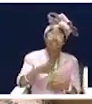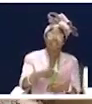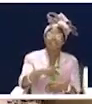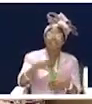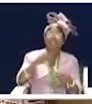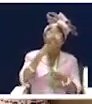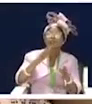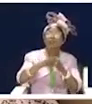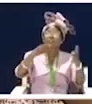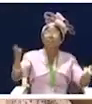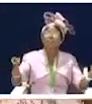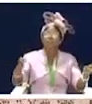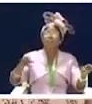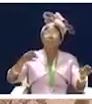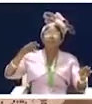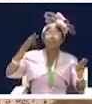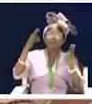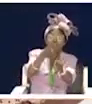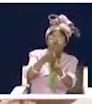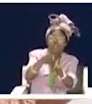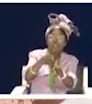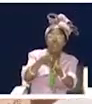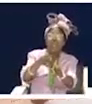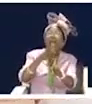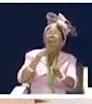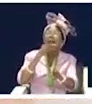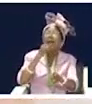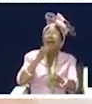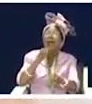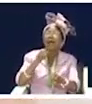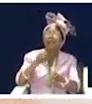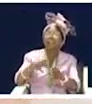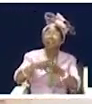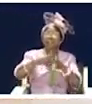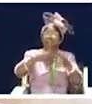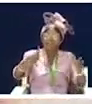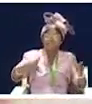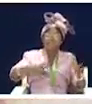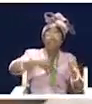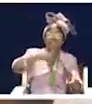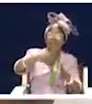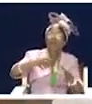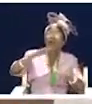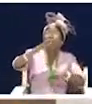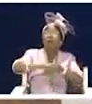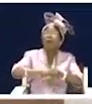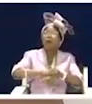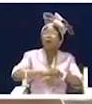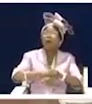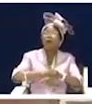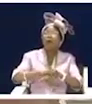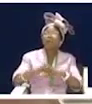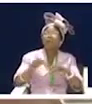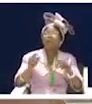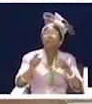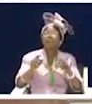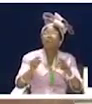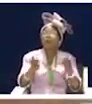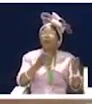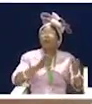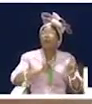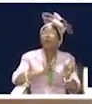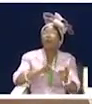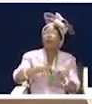was a big gunshot. And the fire started spreading. So on Holy Ghost of